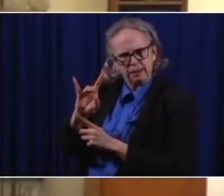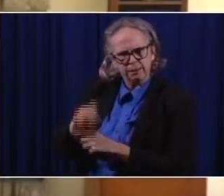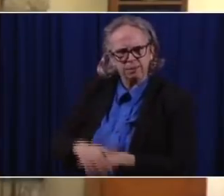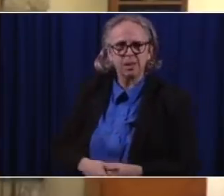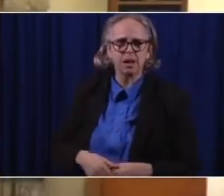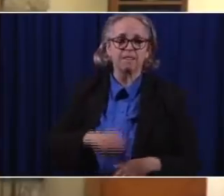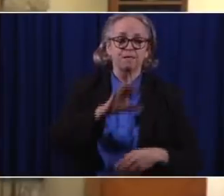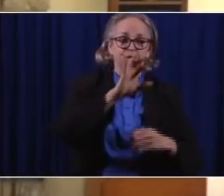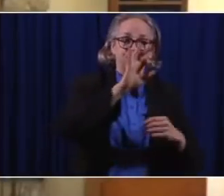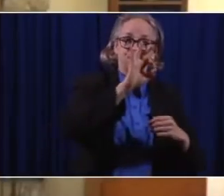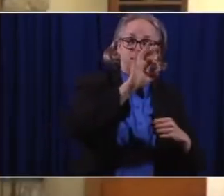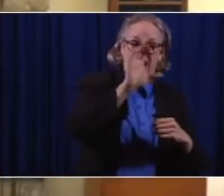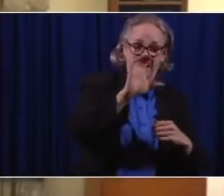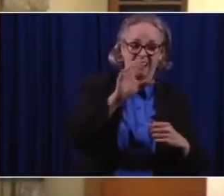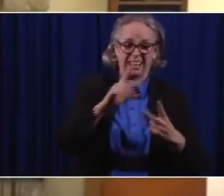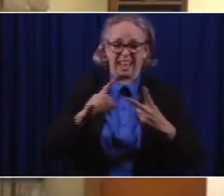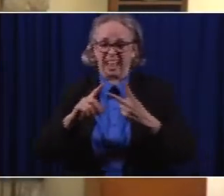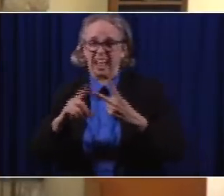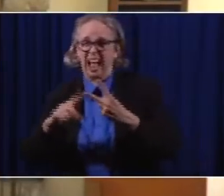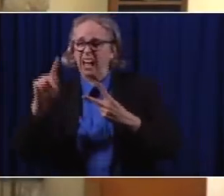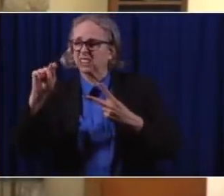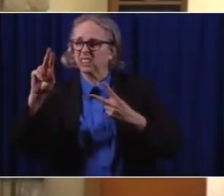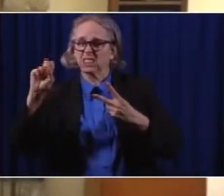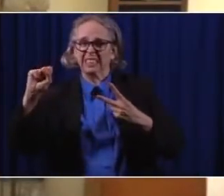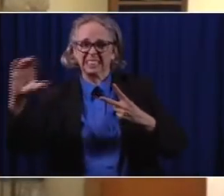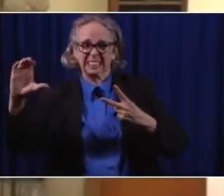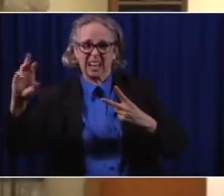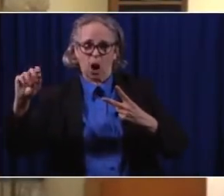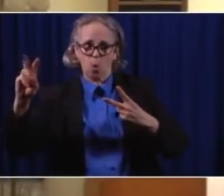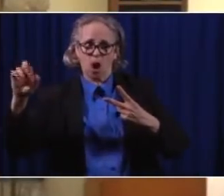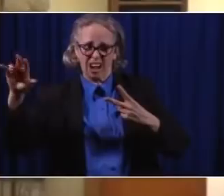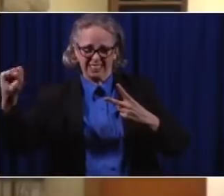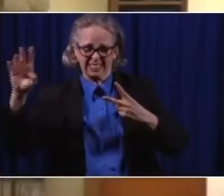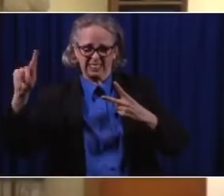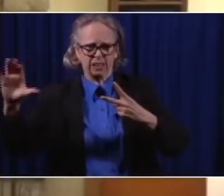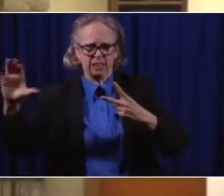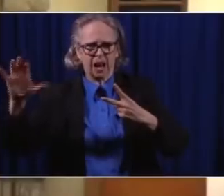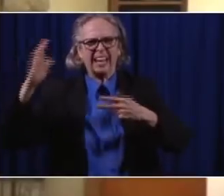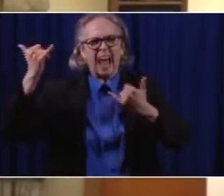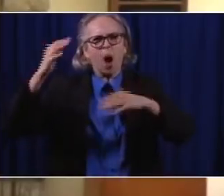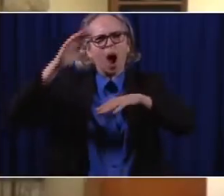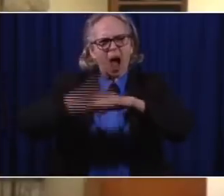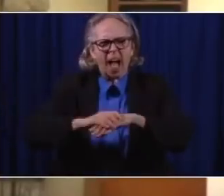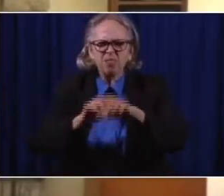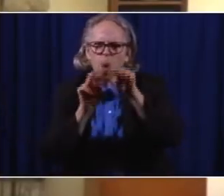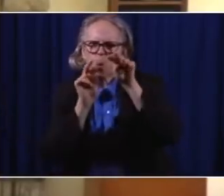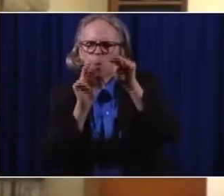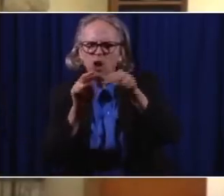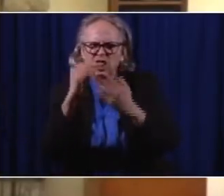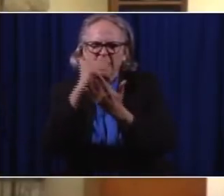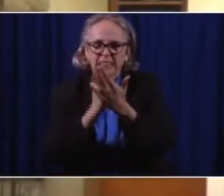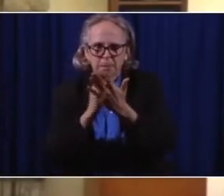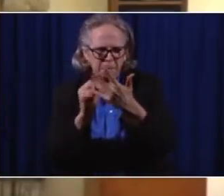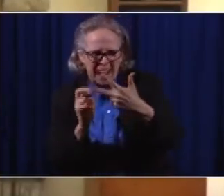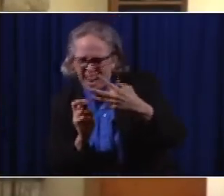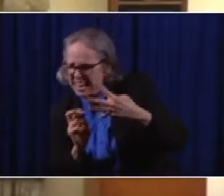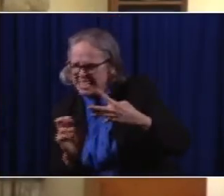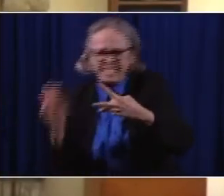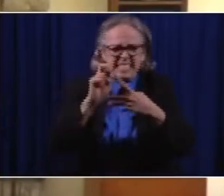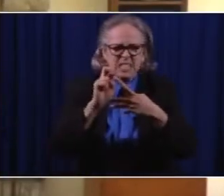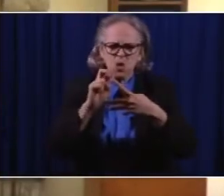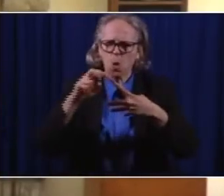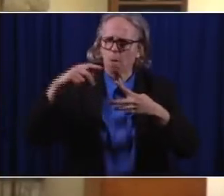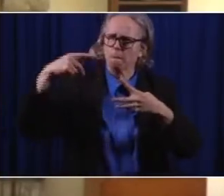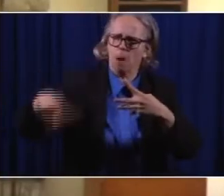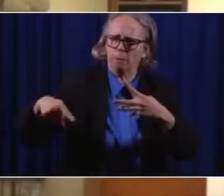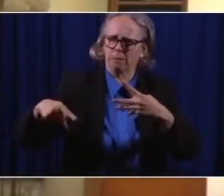County, Delaware, Erie, Hancock, Jackson, Knox, Miami, Paulding, Seneca, Shelby, Williams,